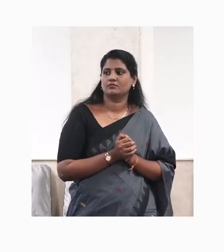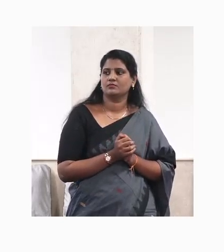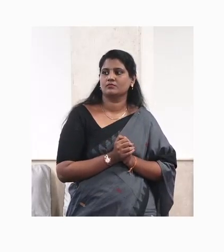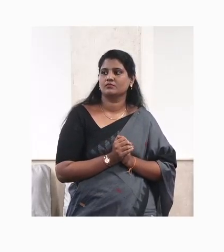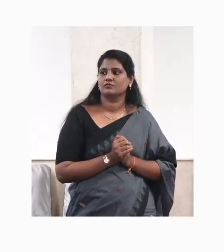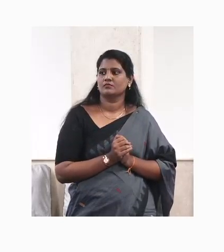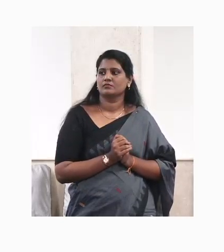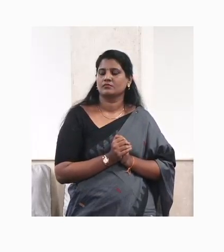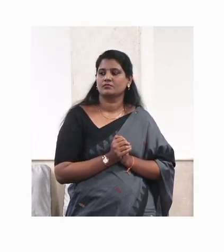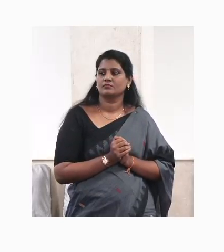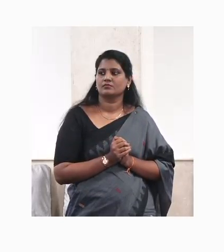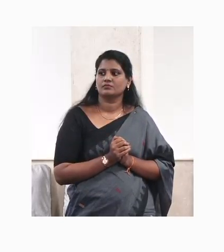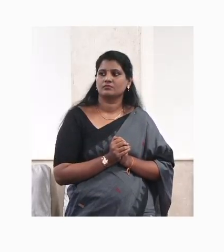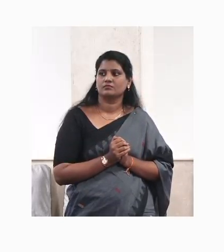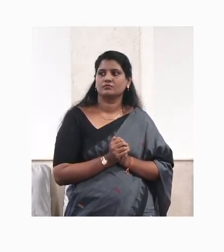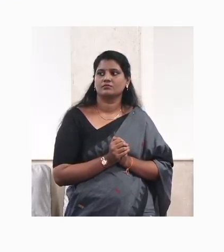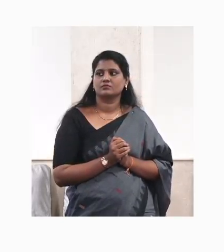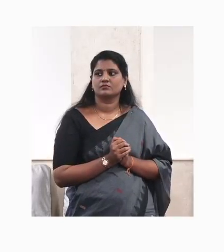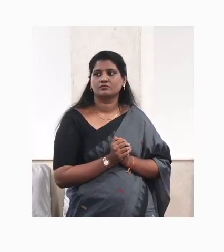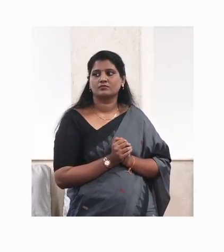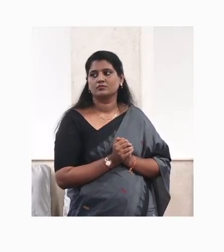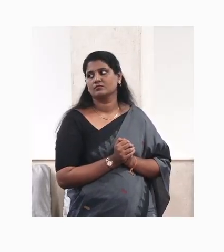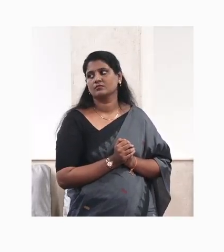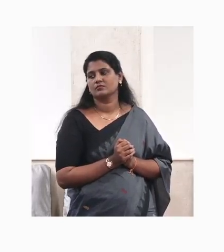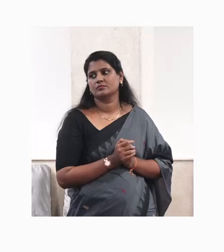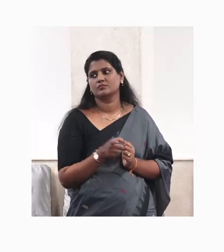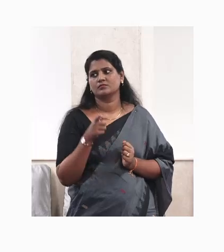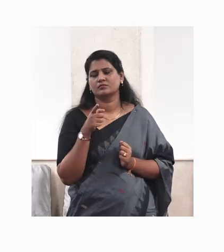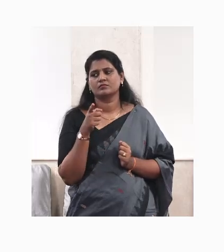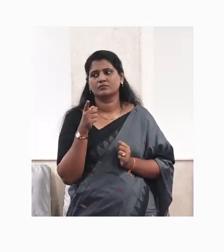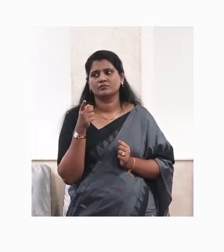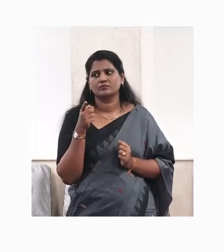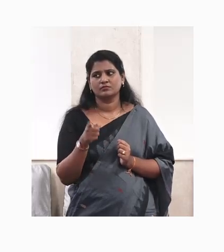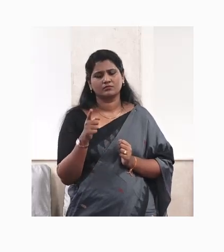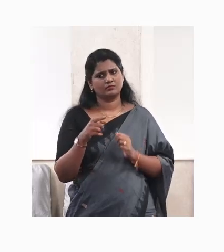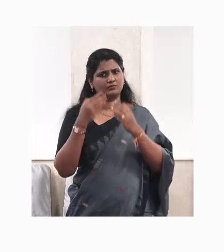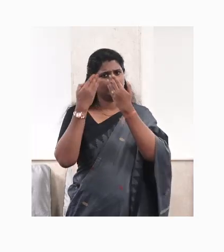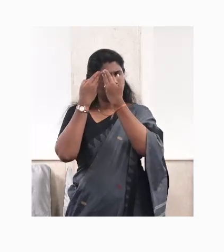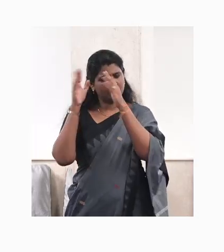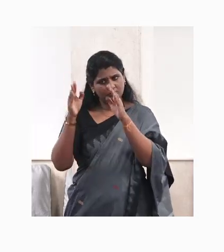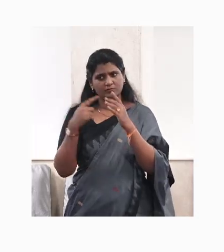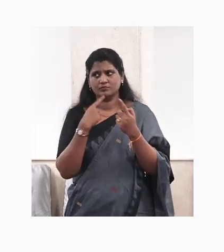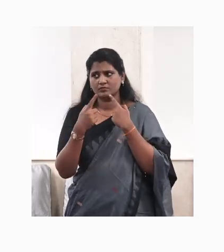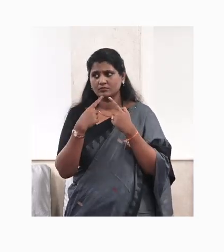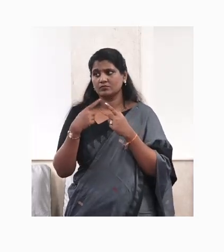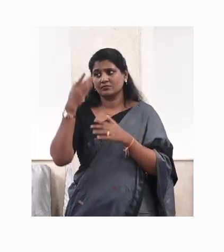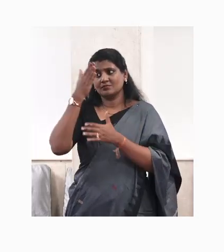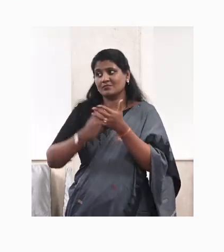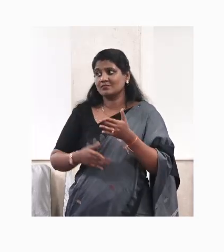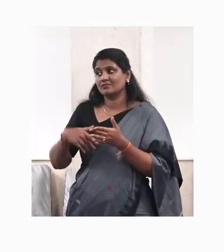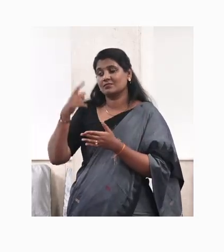Hers. So is this, Pina, part of open dialogue, or is this a part of you?